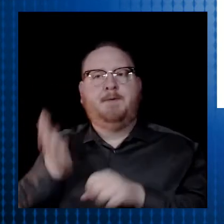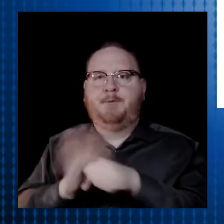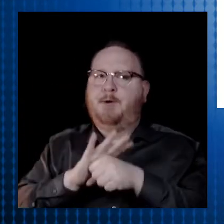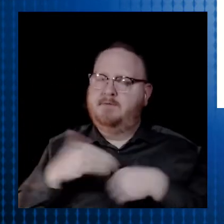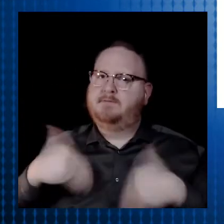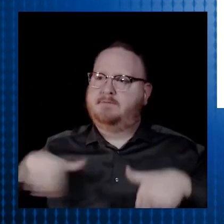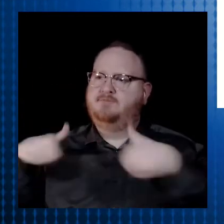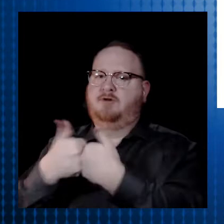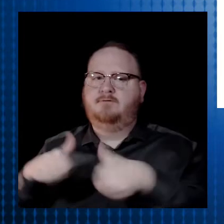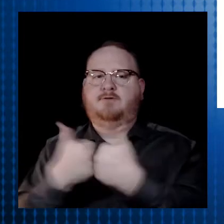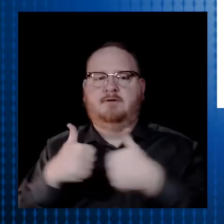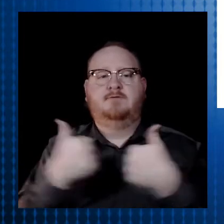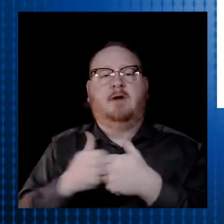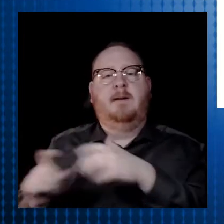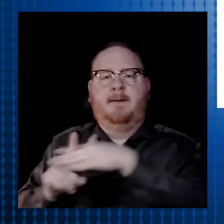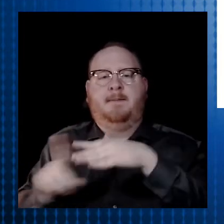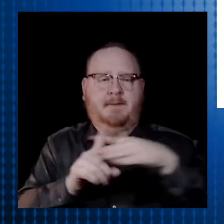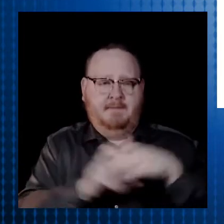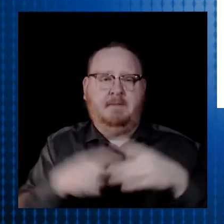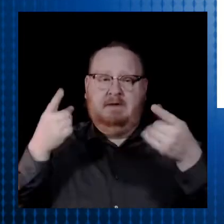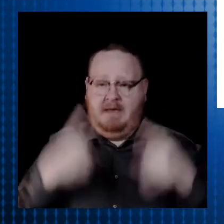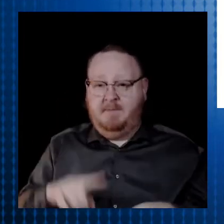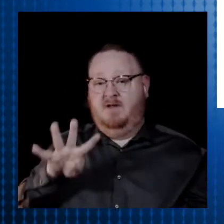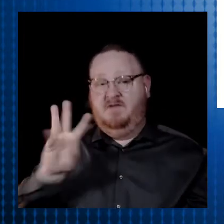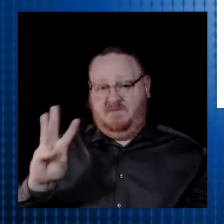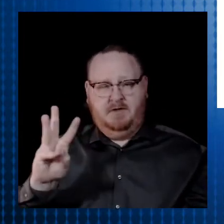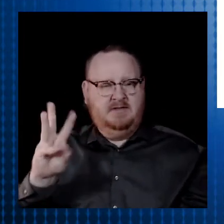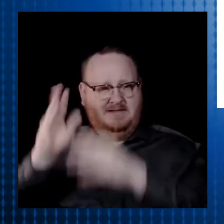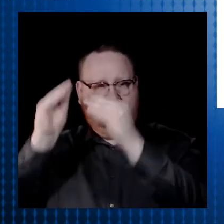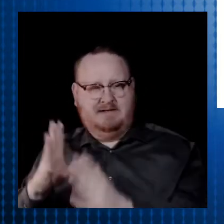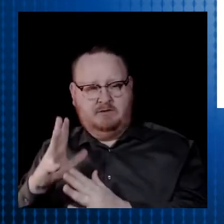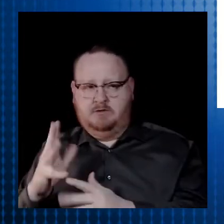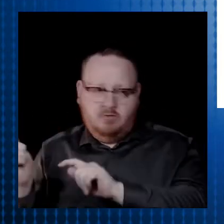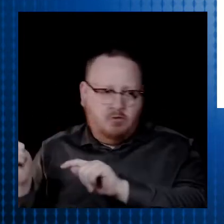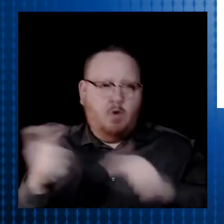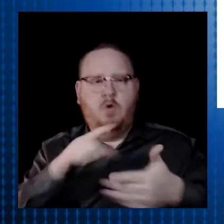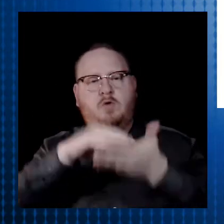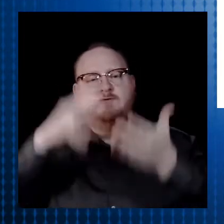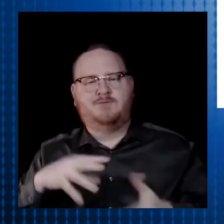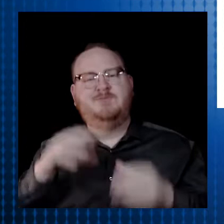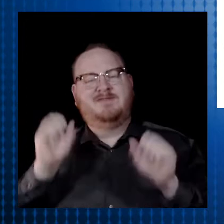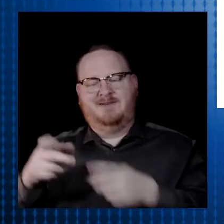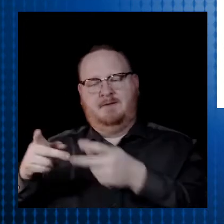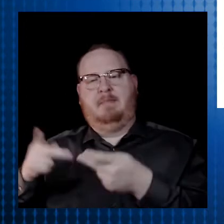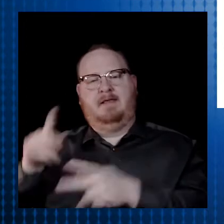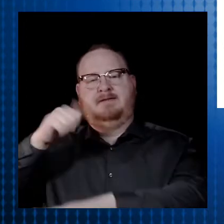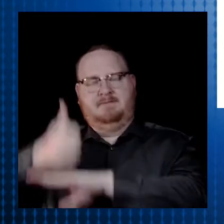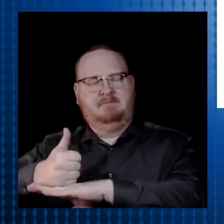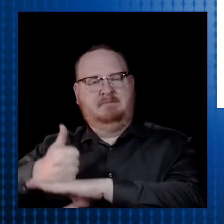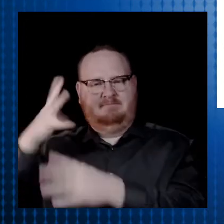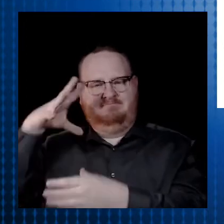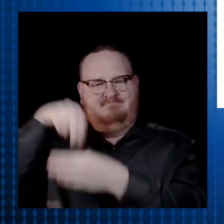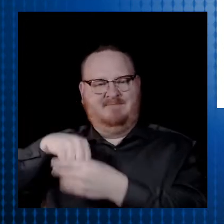with 46 teachers and every single student able to participate in the place-based education project. This innovative learning